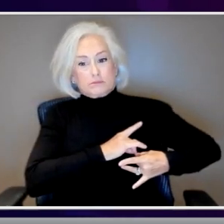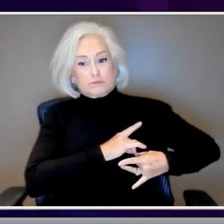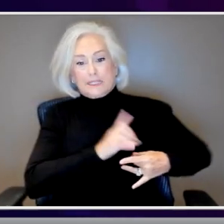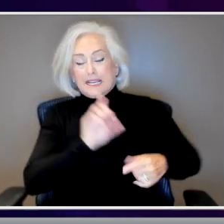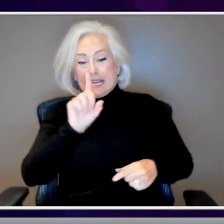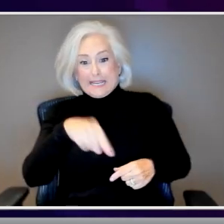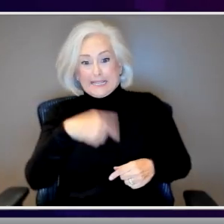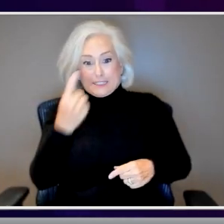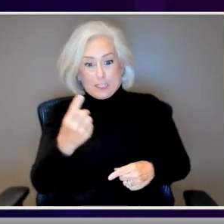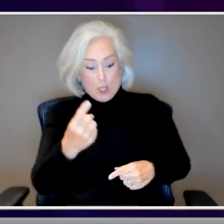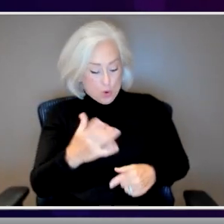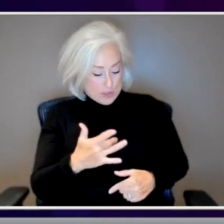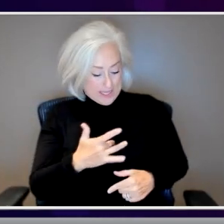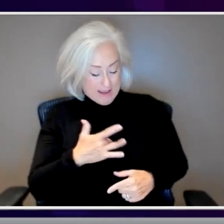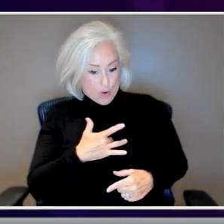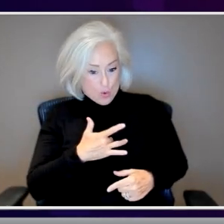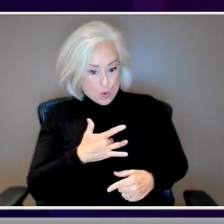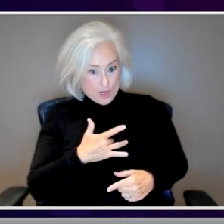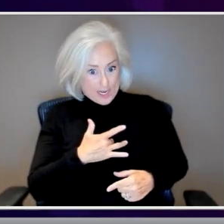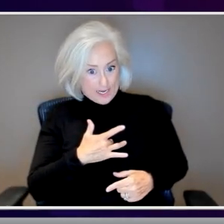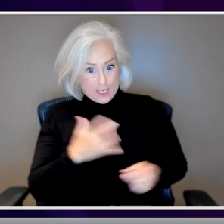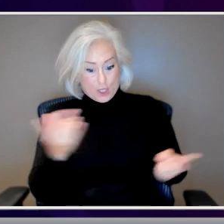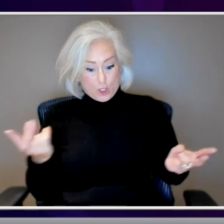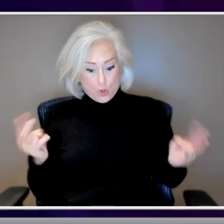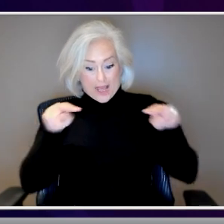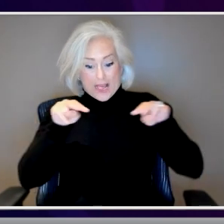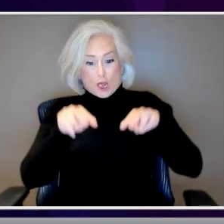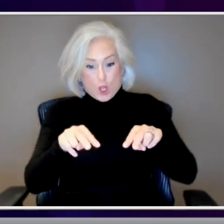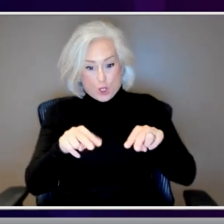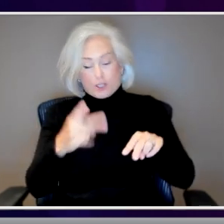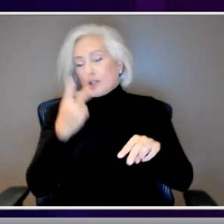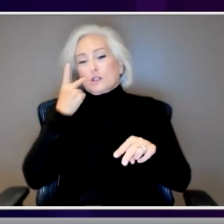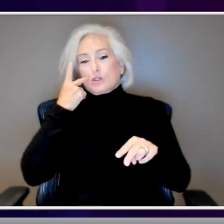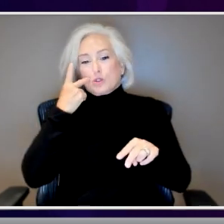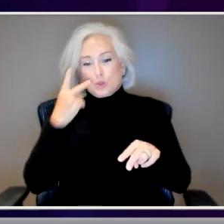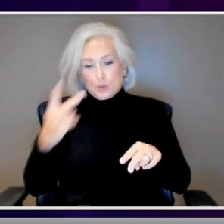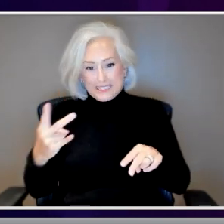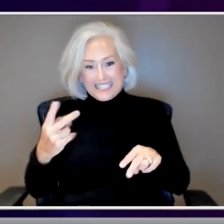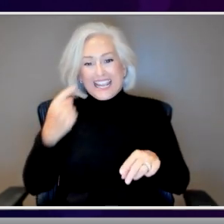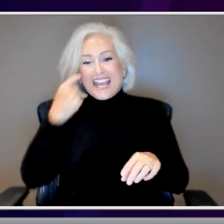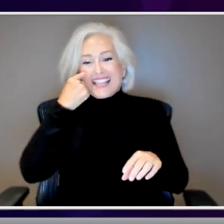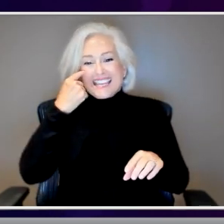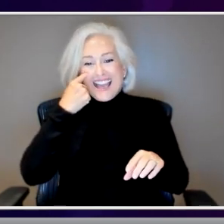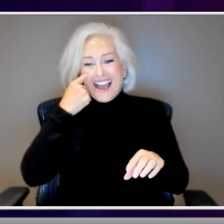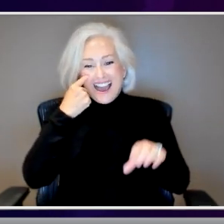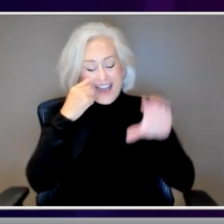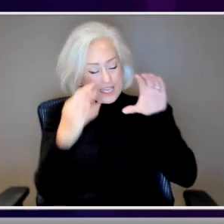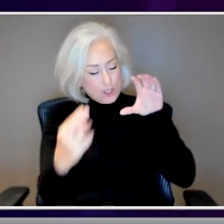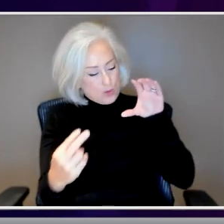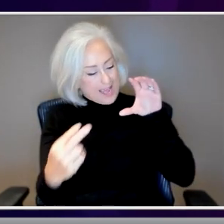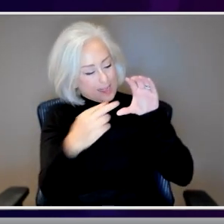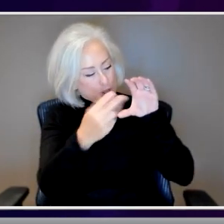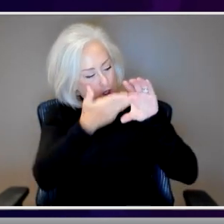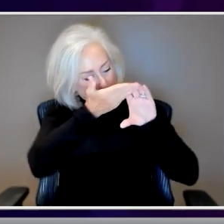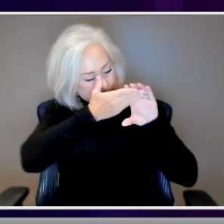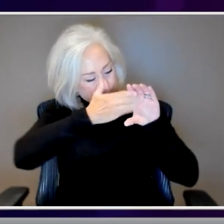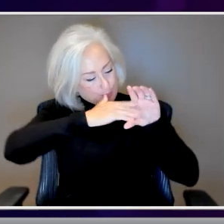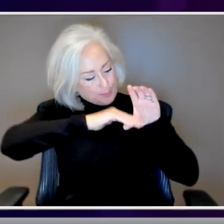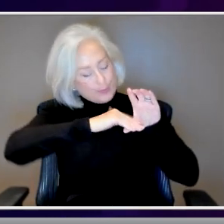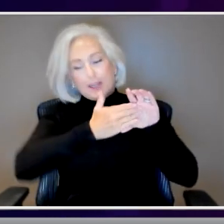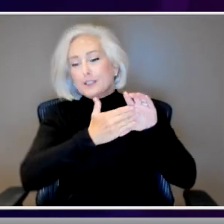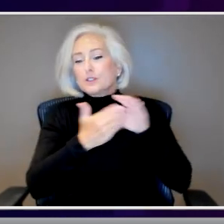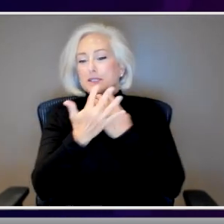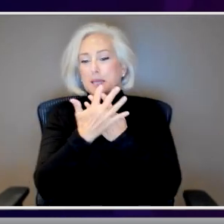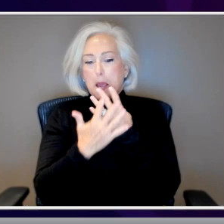that you can look inside it and you can see blood vessels without cutting through the skin. so you can see it directly. What was the name of the